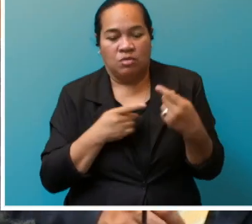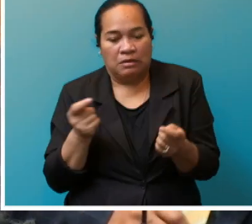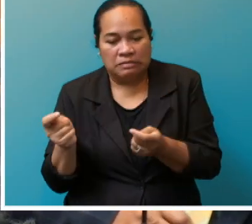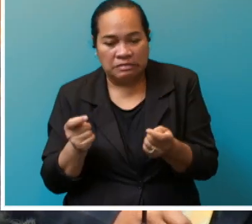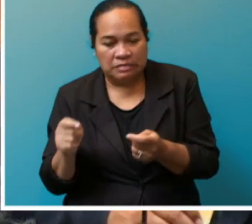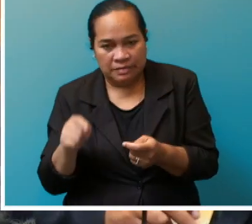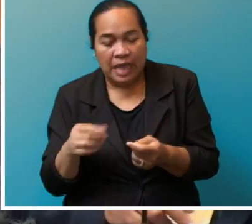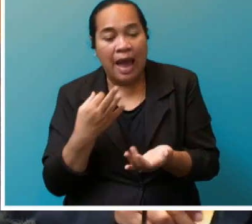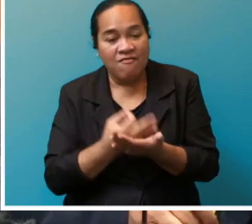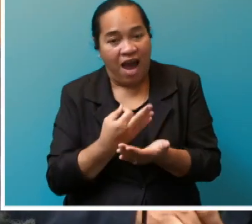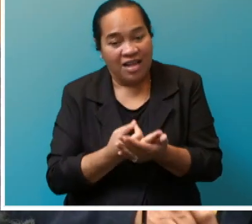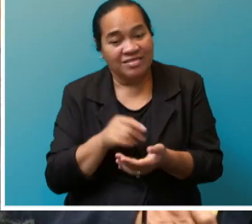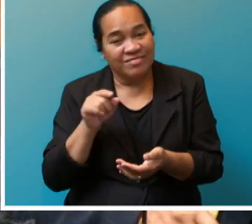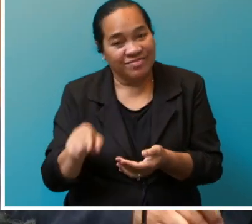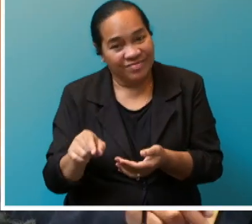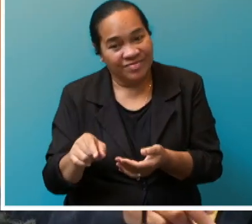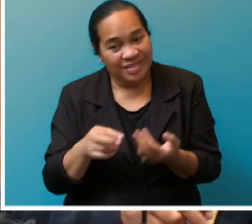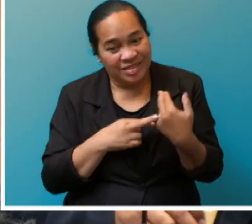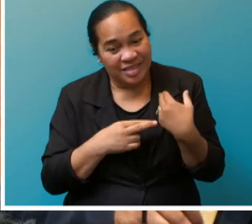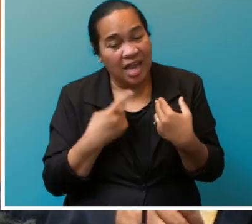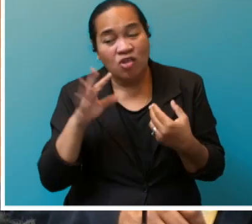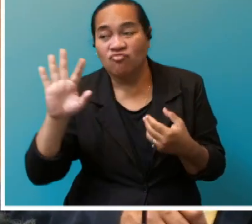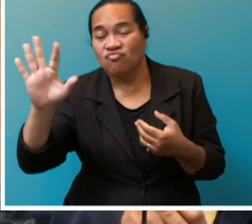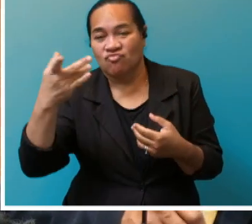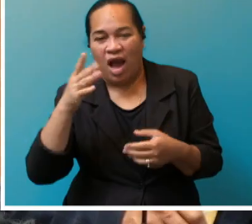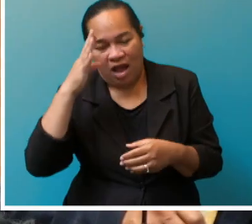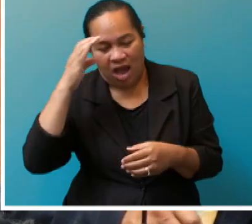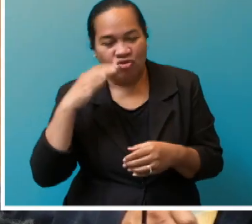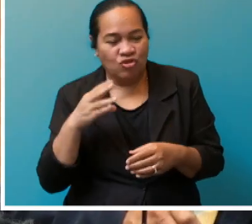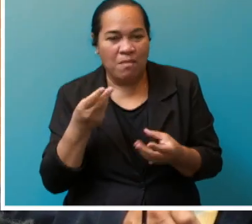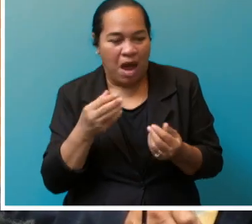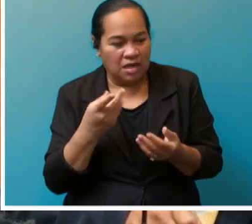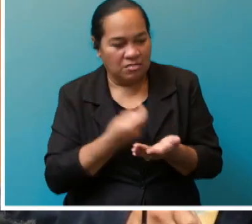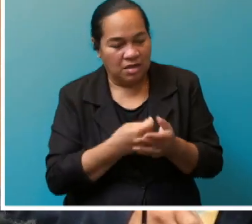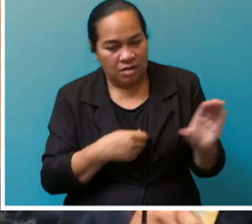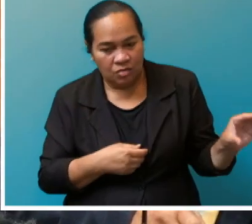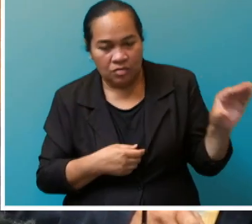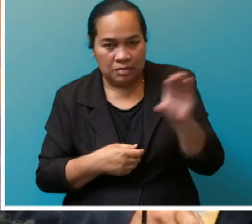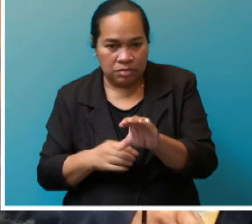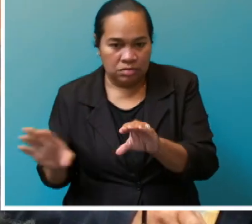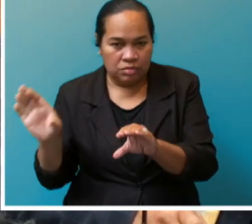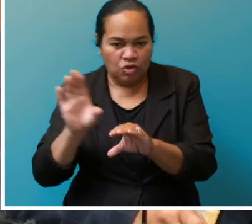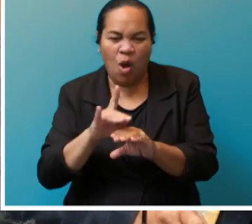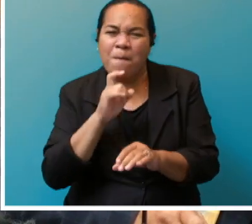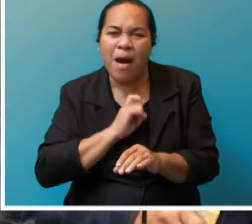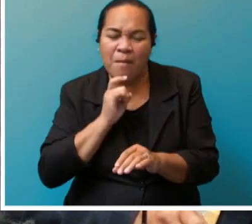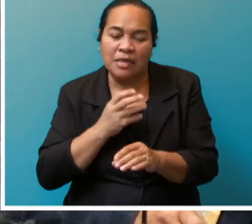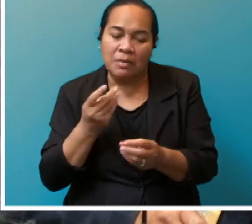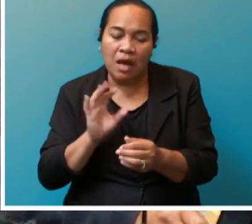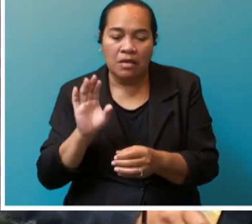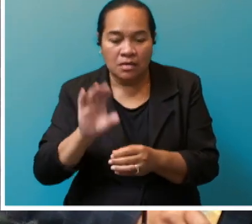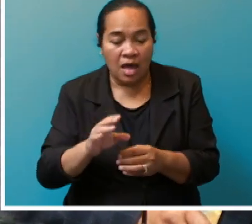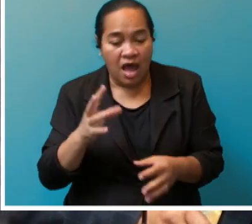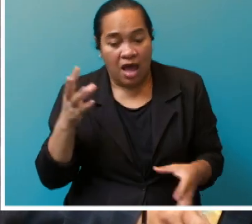fund and those that are depositing. I will be depositing or pledging into this. So far, a total